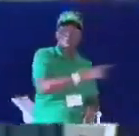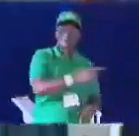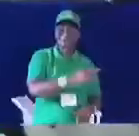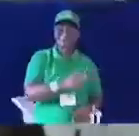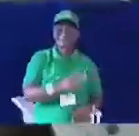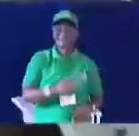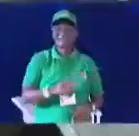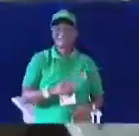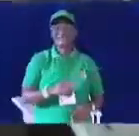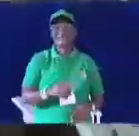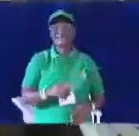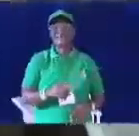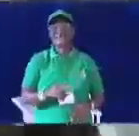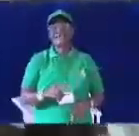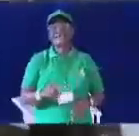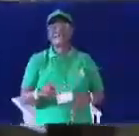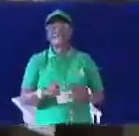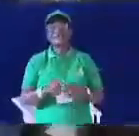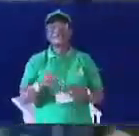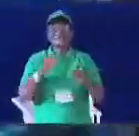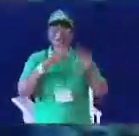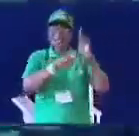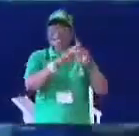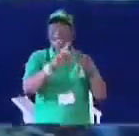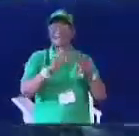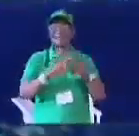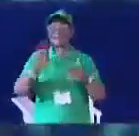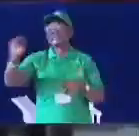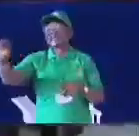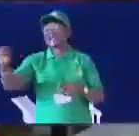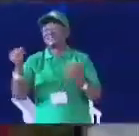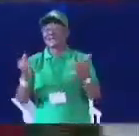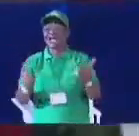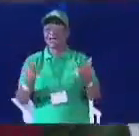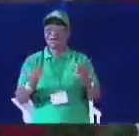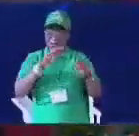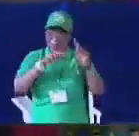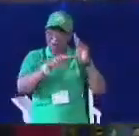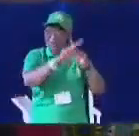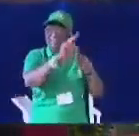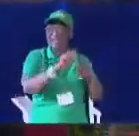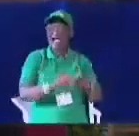Tell two or three people, prophesy to them.